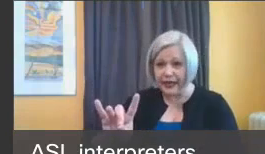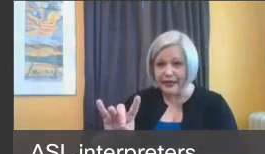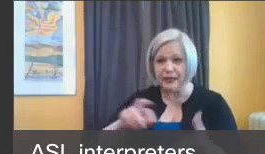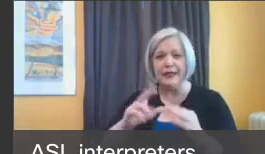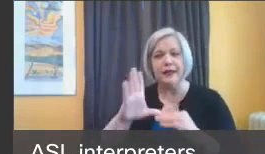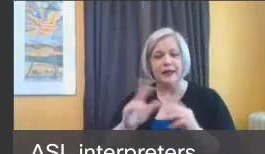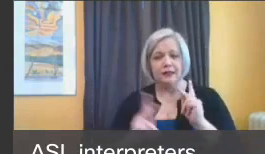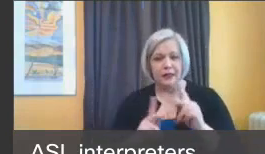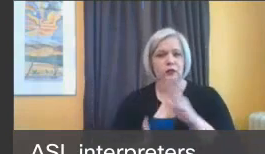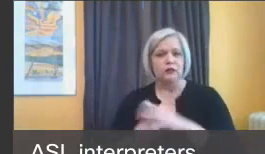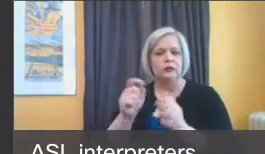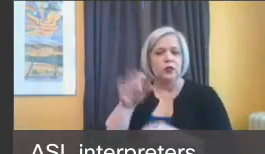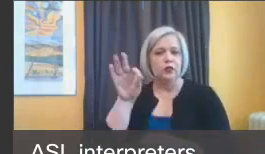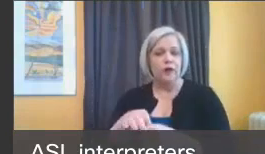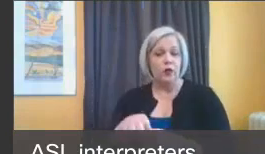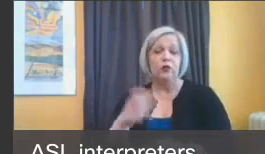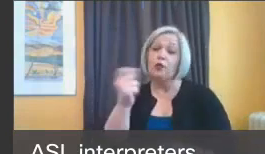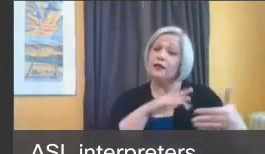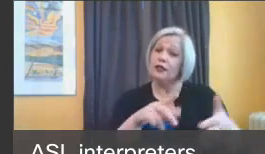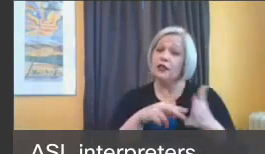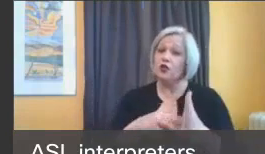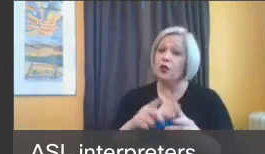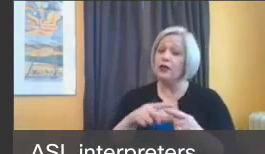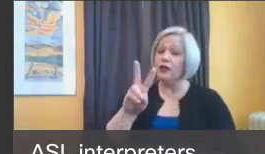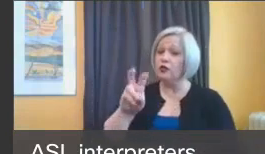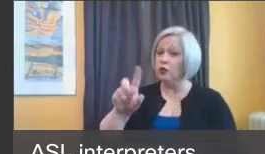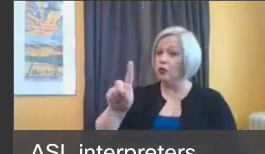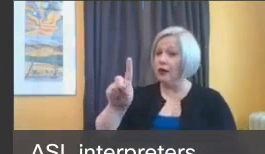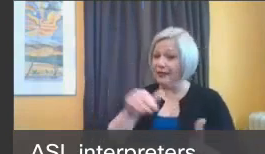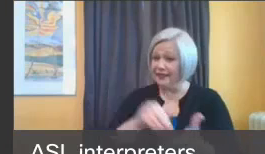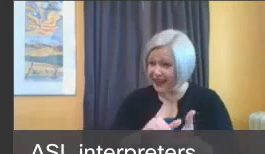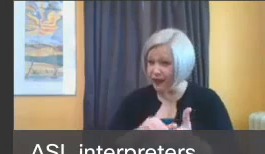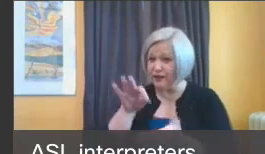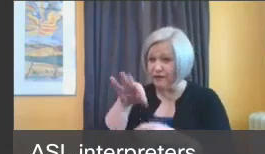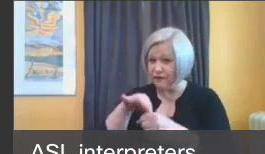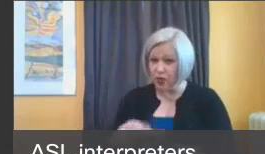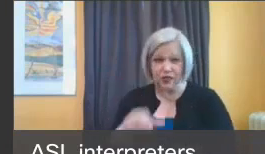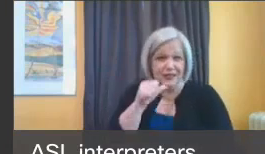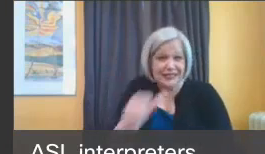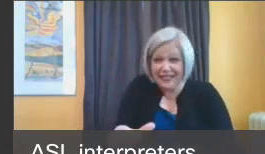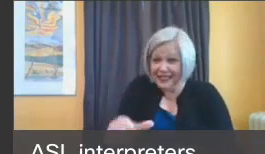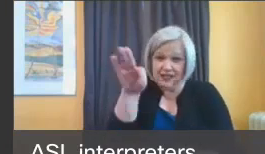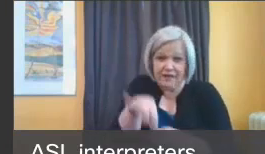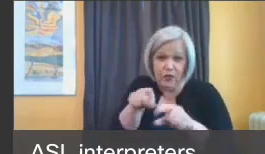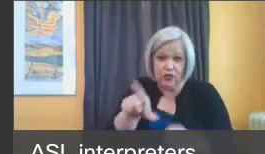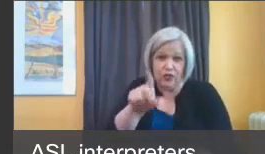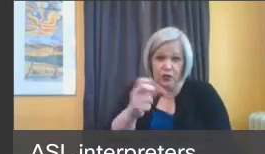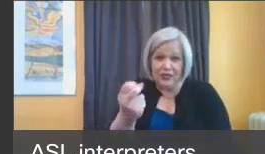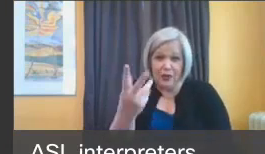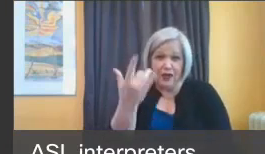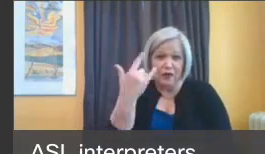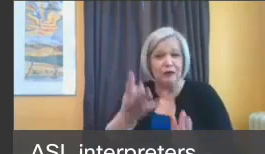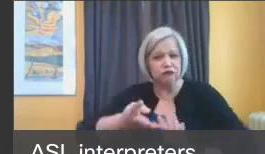participation. For example, one study found that 201,000 Florida voters did not cast a ballot in 2012 because of long